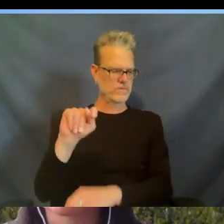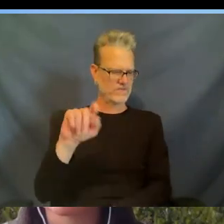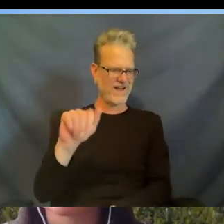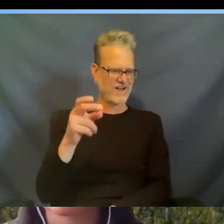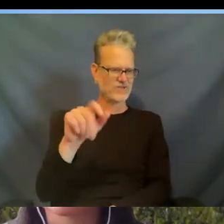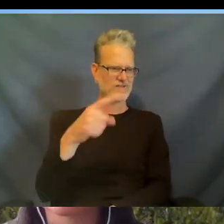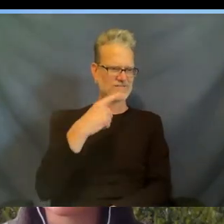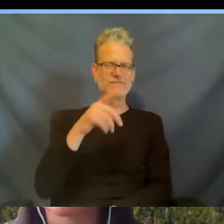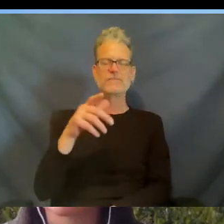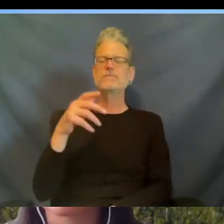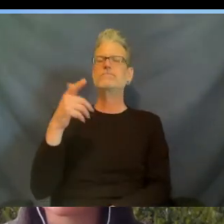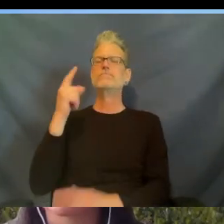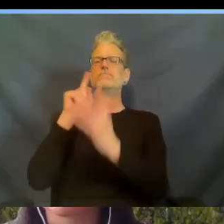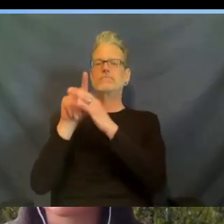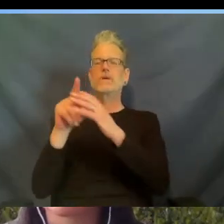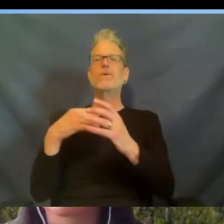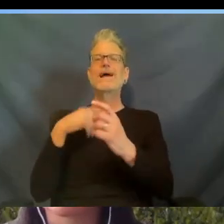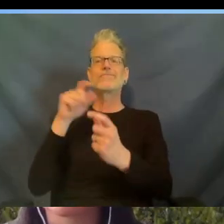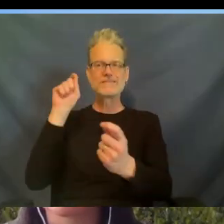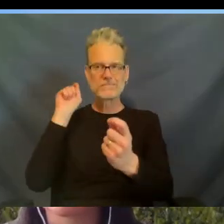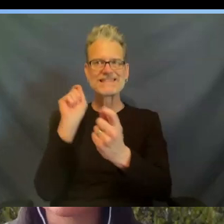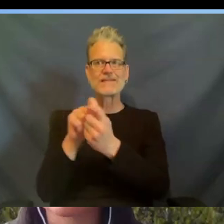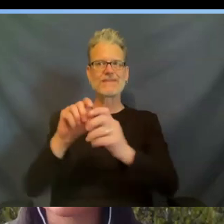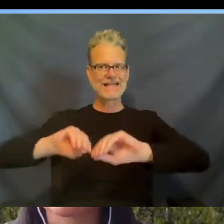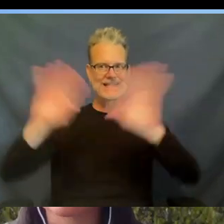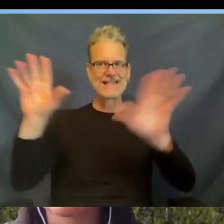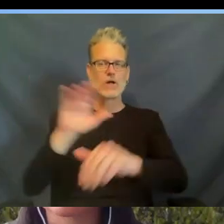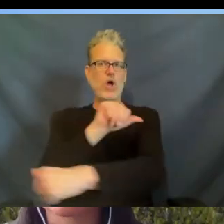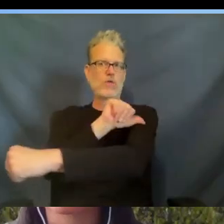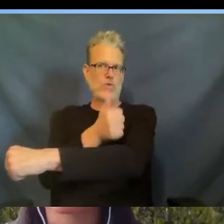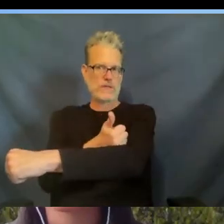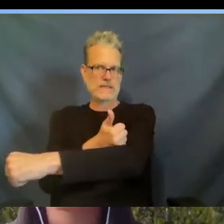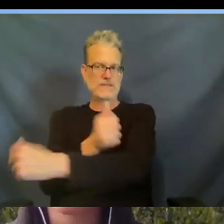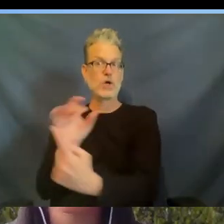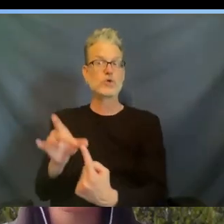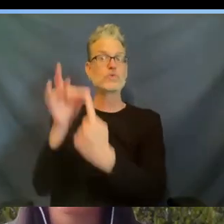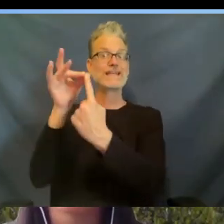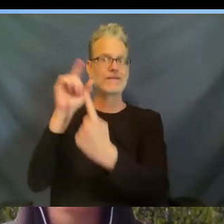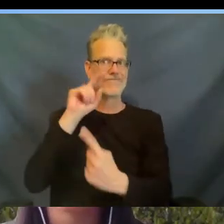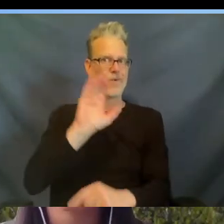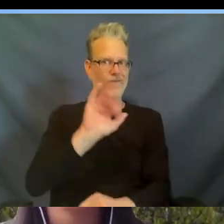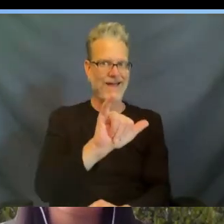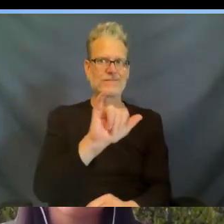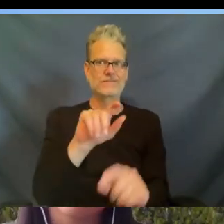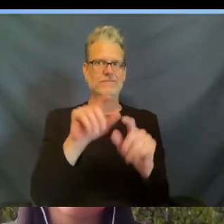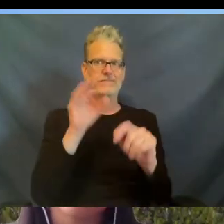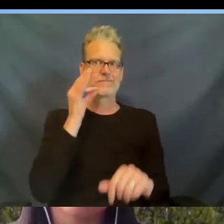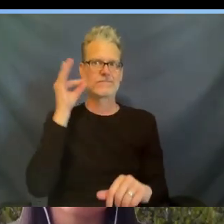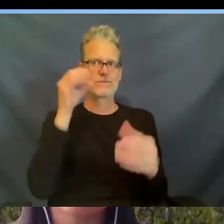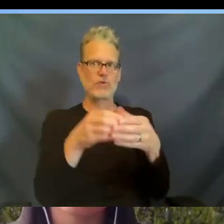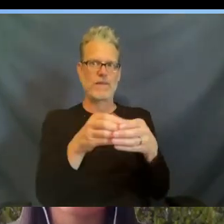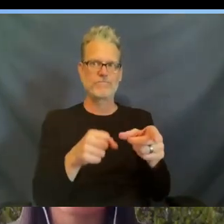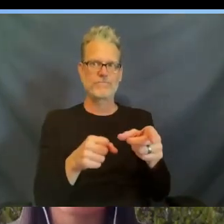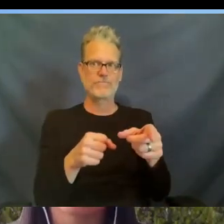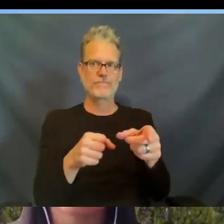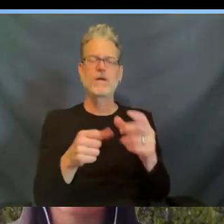are explicit authorities for tribes that are unique to tribes. And that's where our prototypical